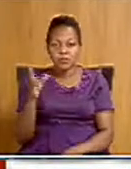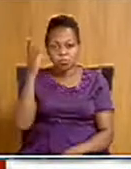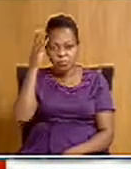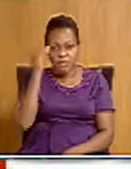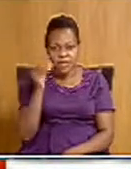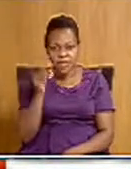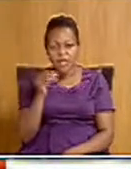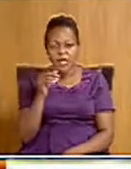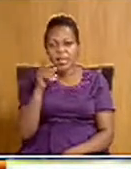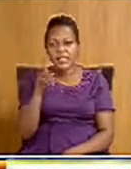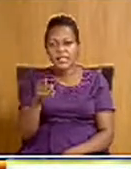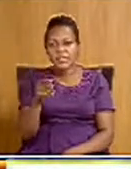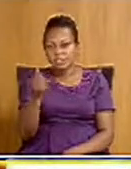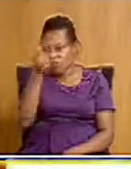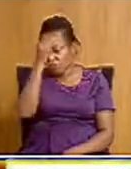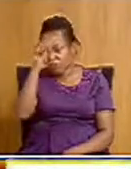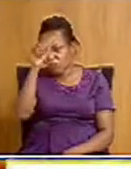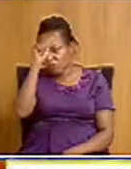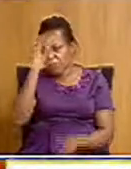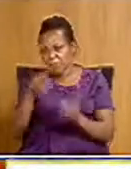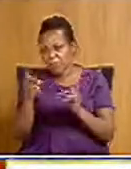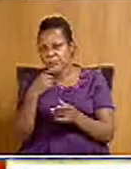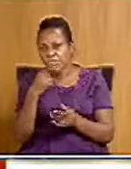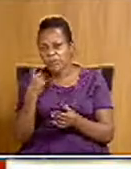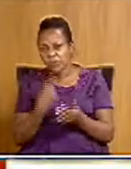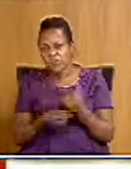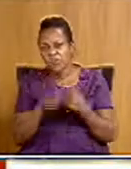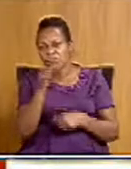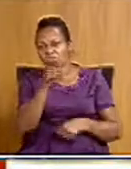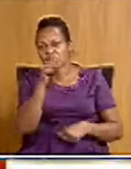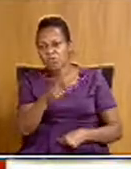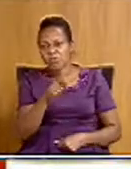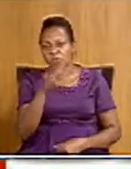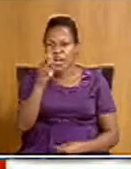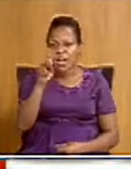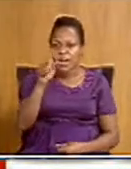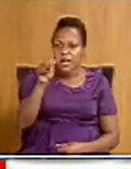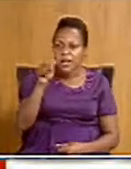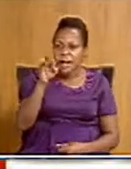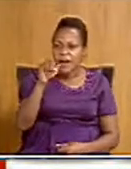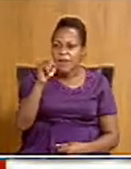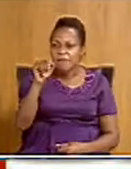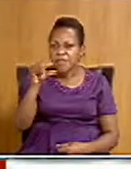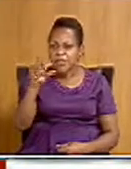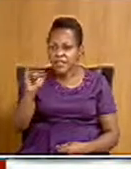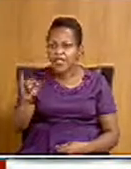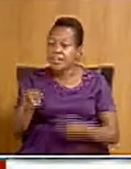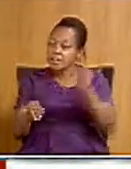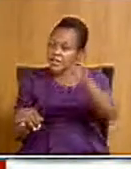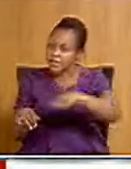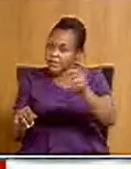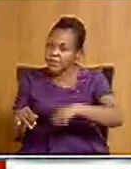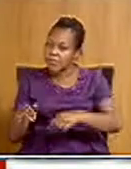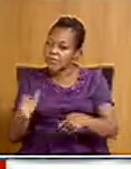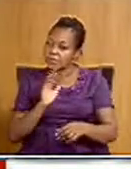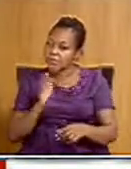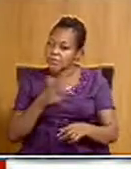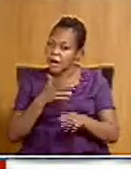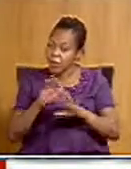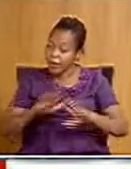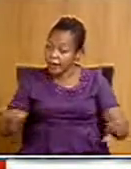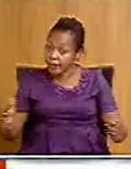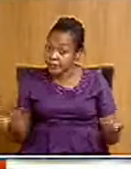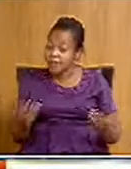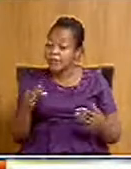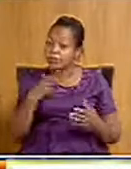these idiots were calling us kafiri. That we are kafiris. Yes, we are kafiris, but this is our land. If you don't want to be